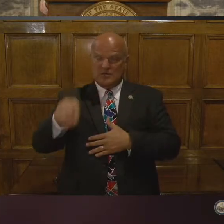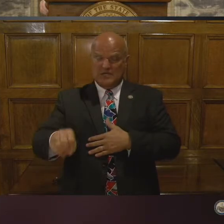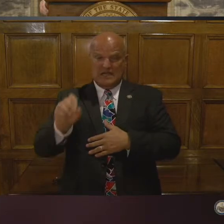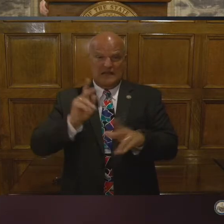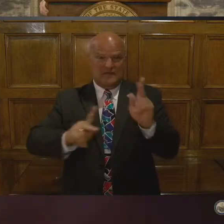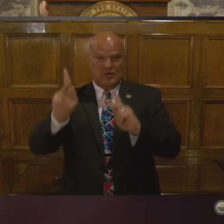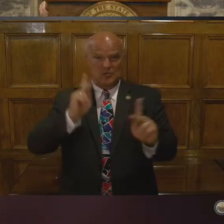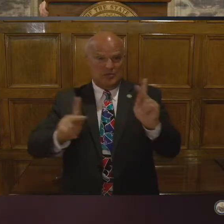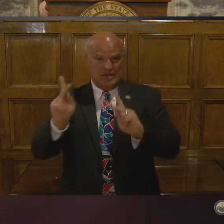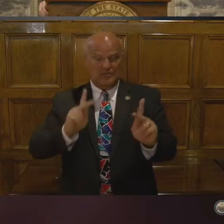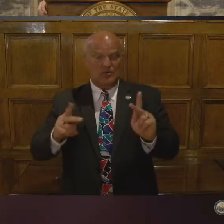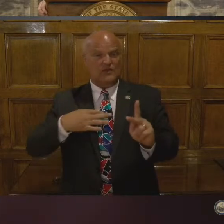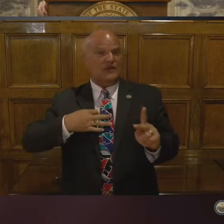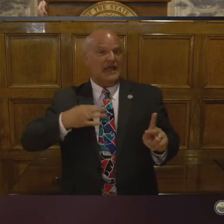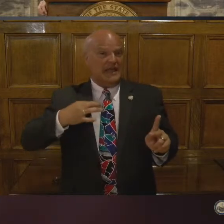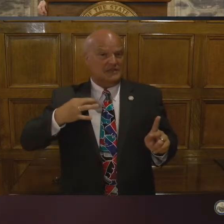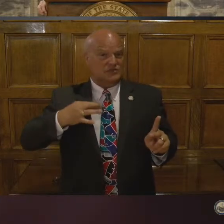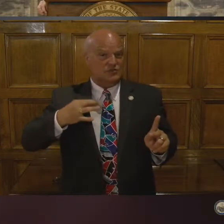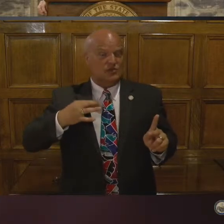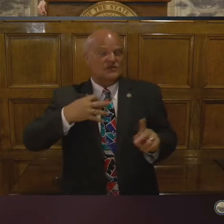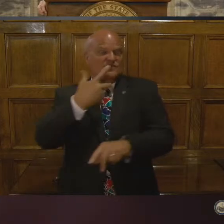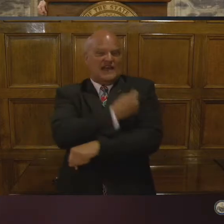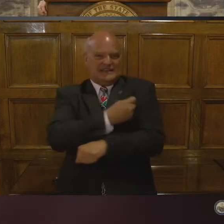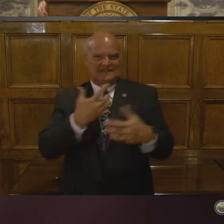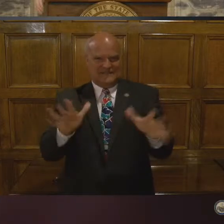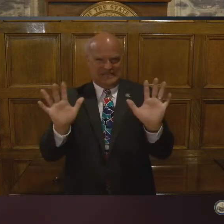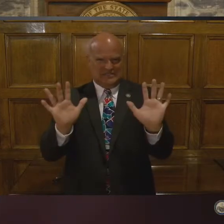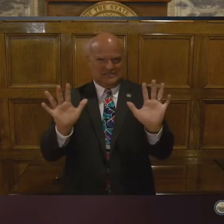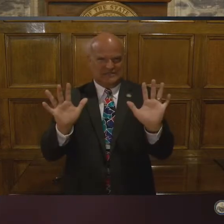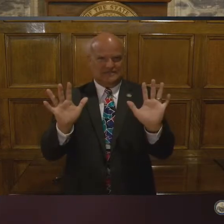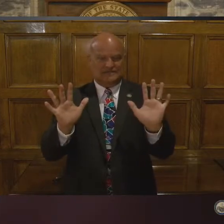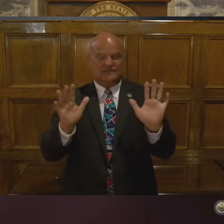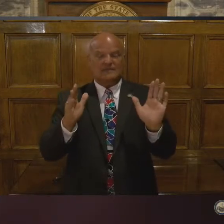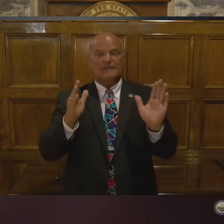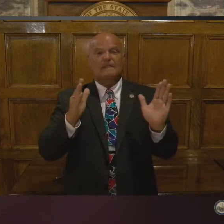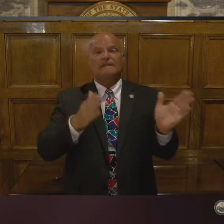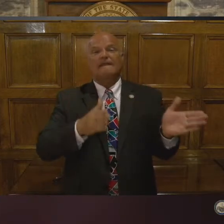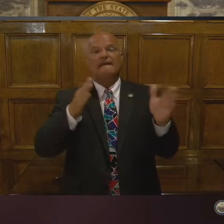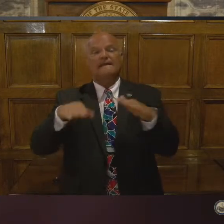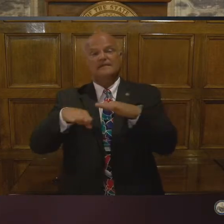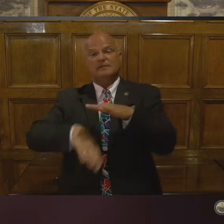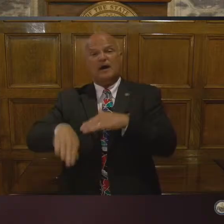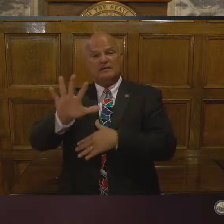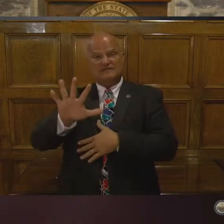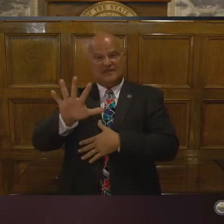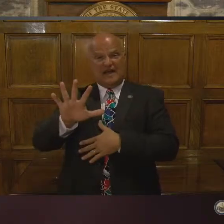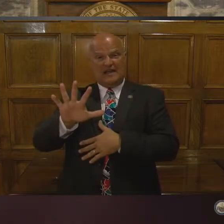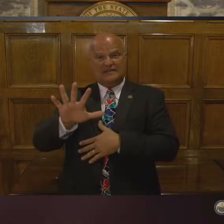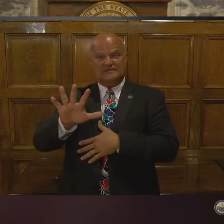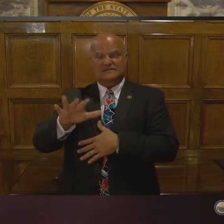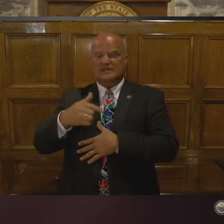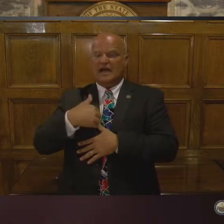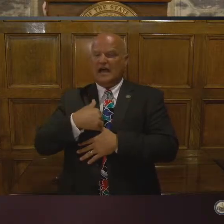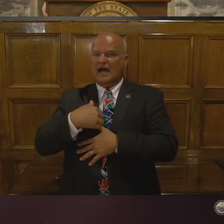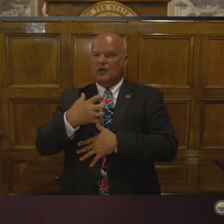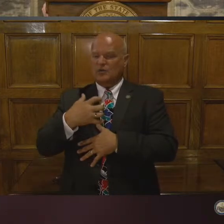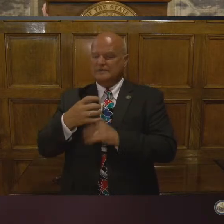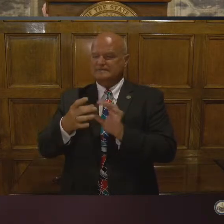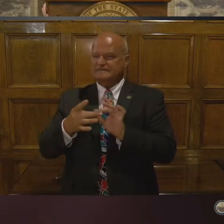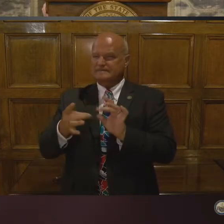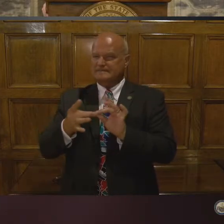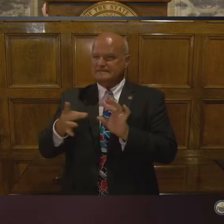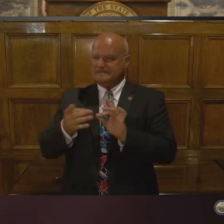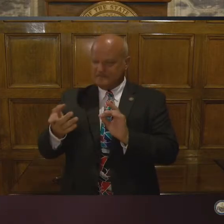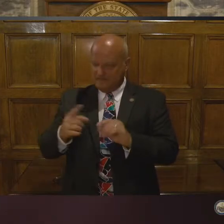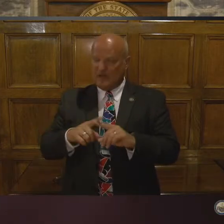the eligible population being vaccinated. If you look at our bottom 5 counties, and I want to give a little cover to